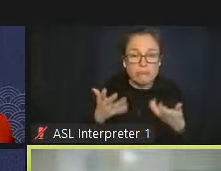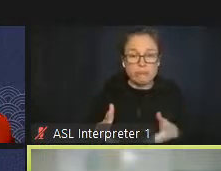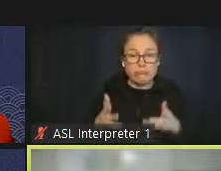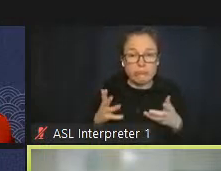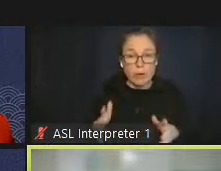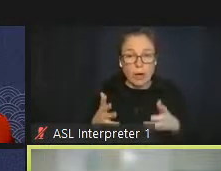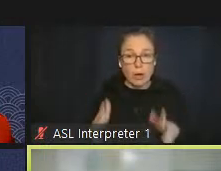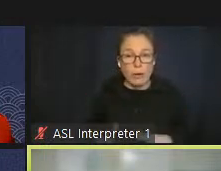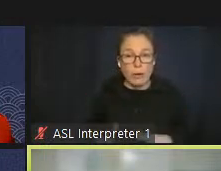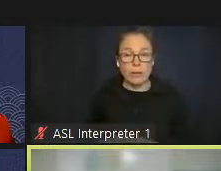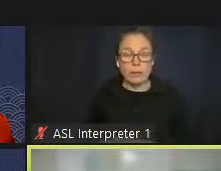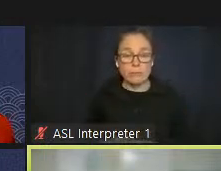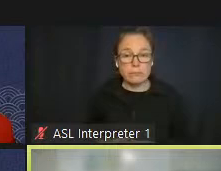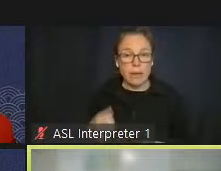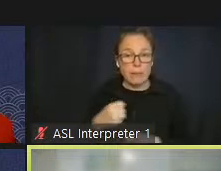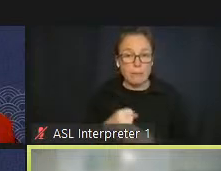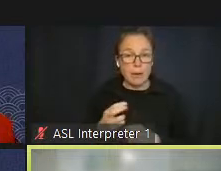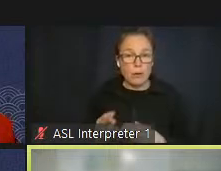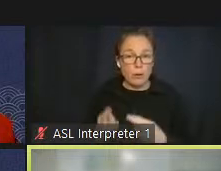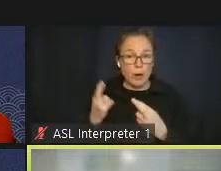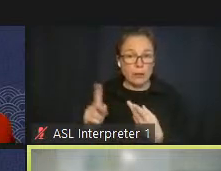make the recommendation to the board.